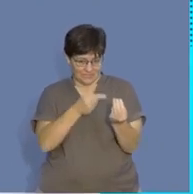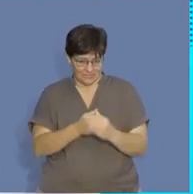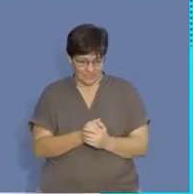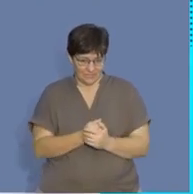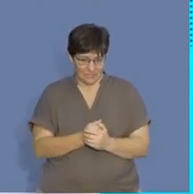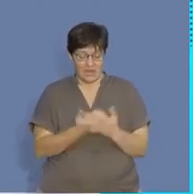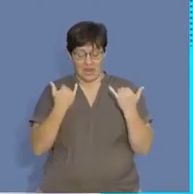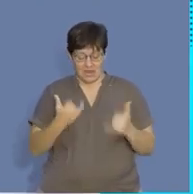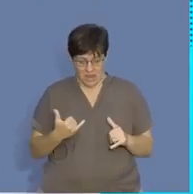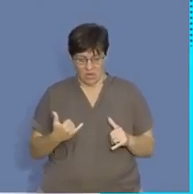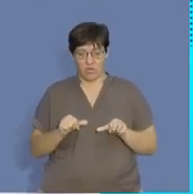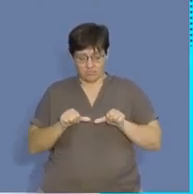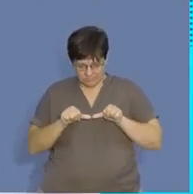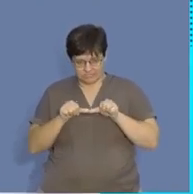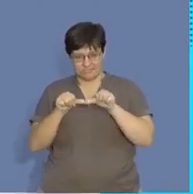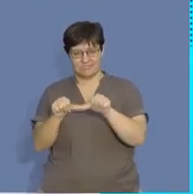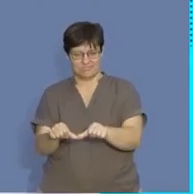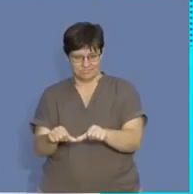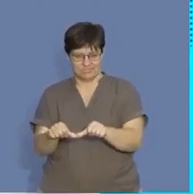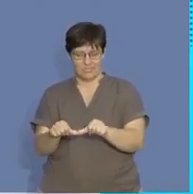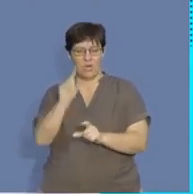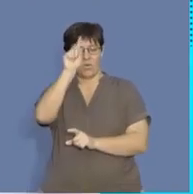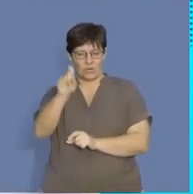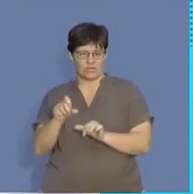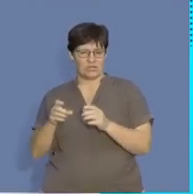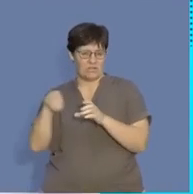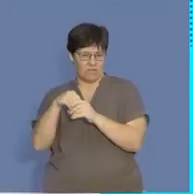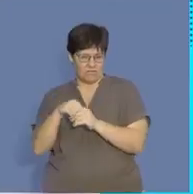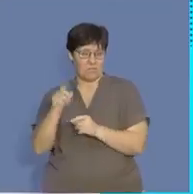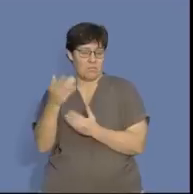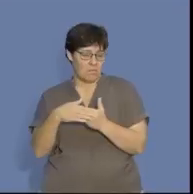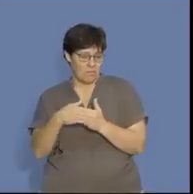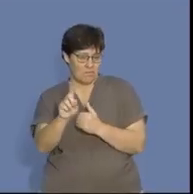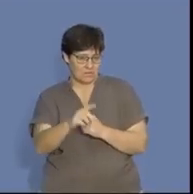now move on to the next part of the question.